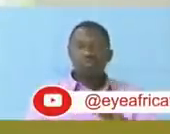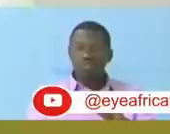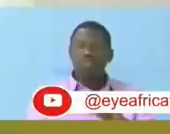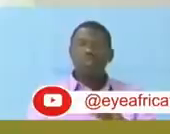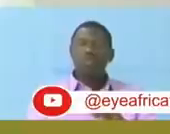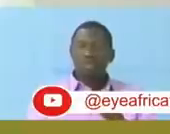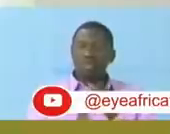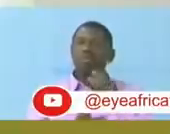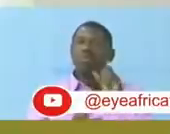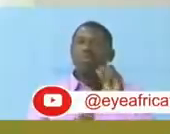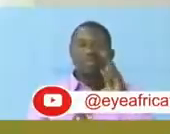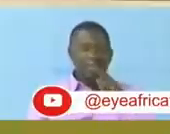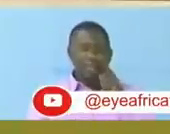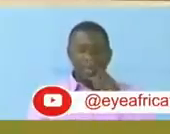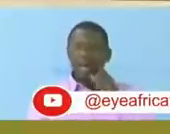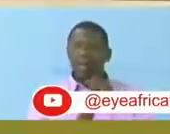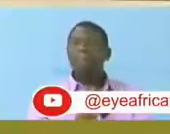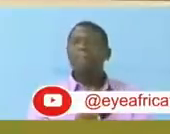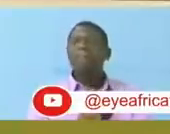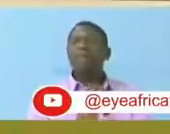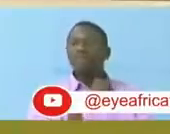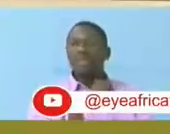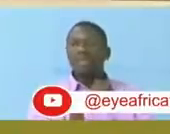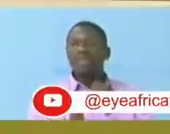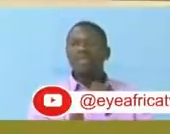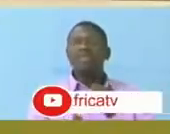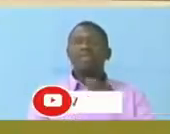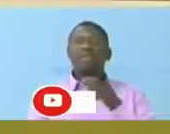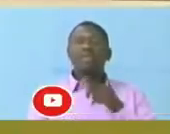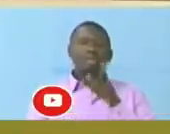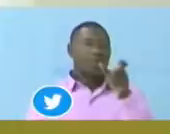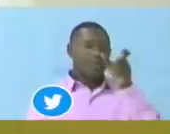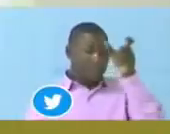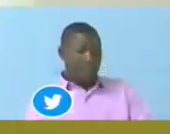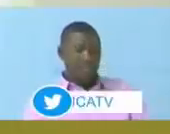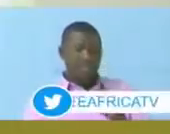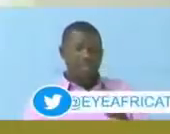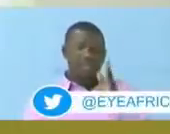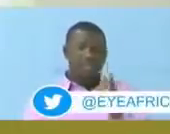that would prevent these rights violations from happening.